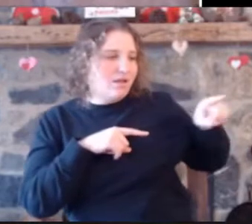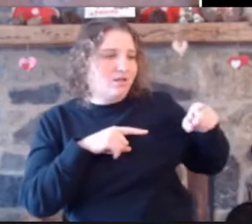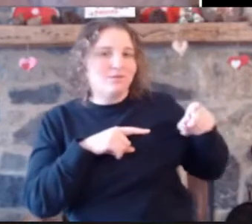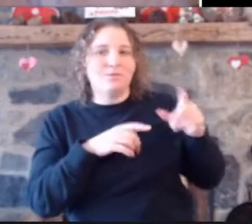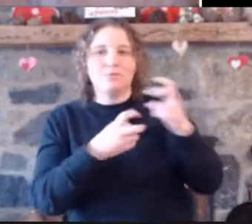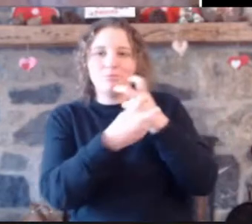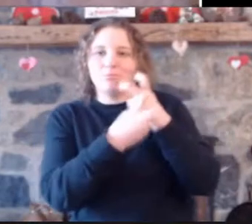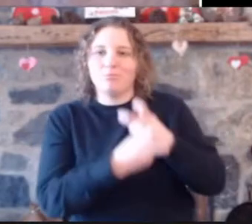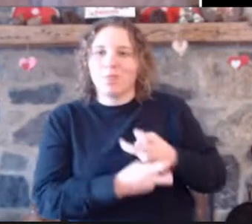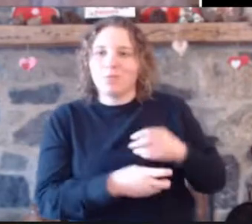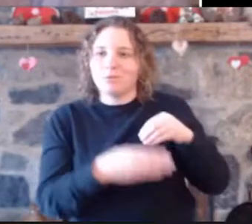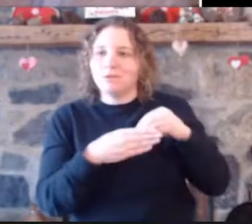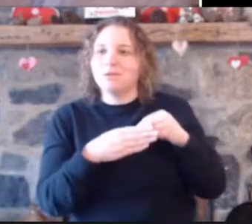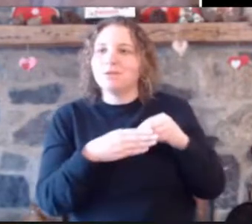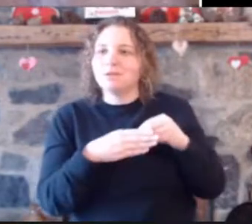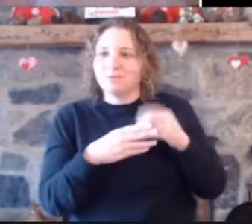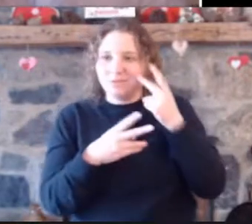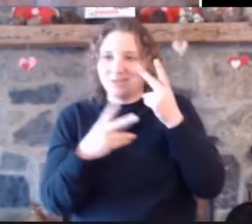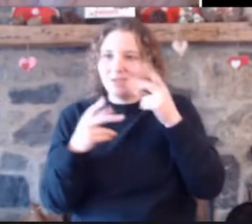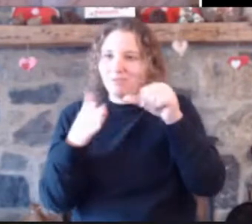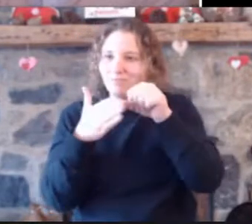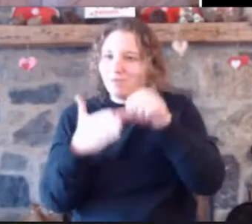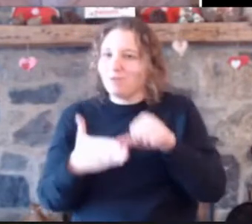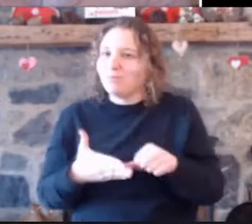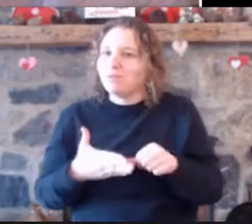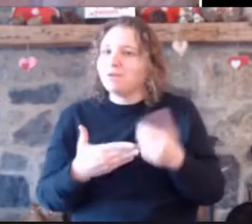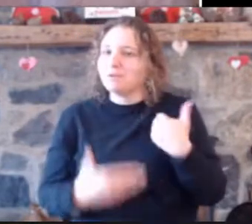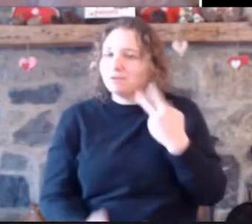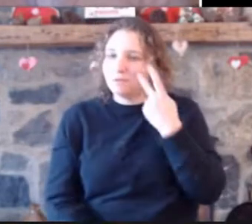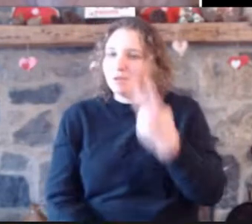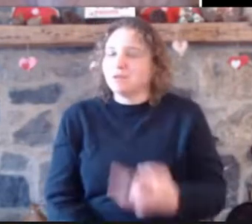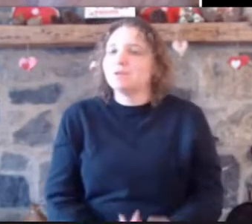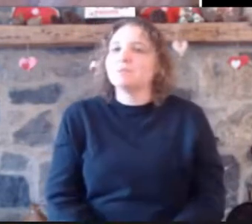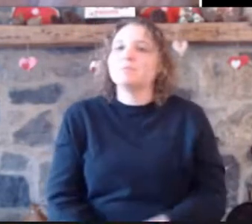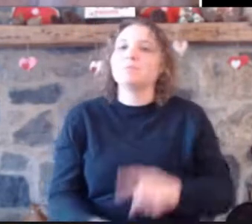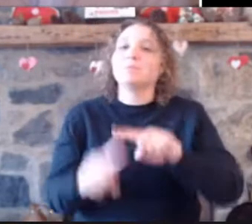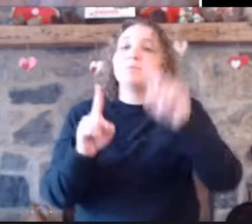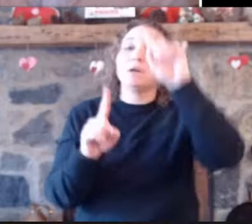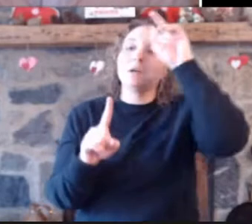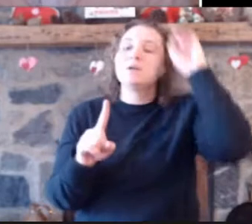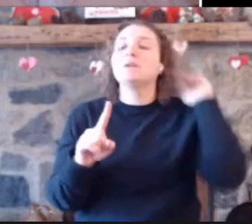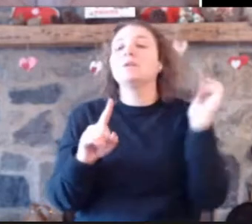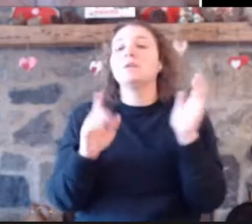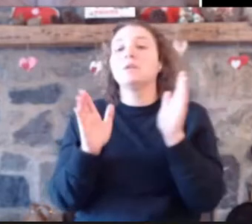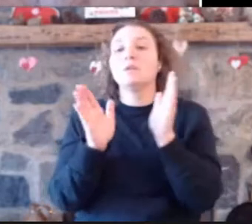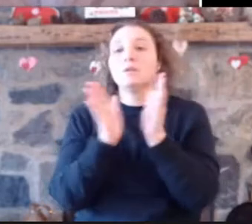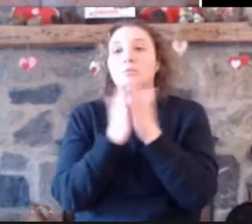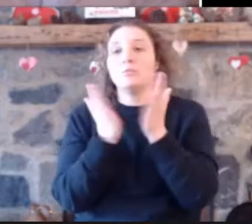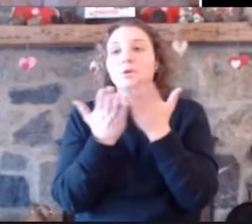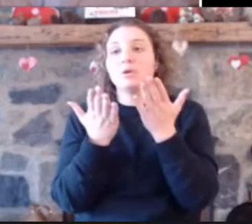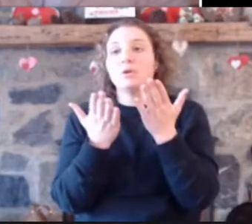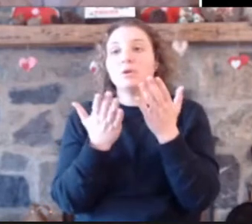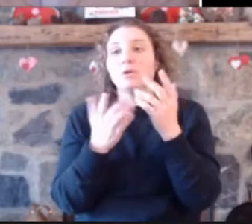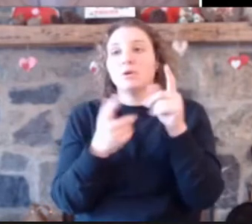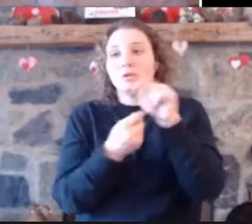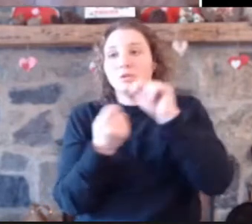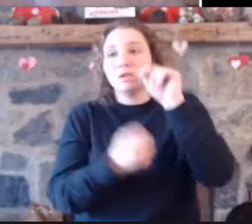of course, here's the fossil, and there are several of them. However, a book called Tornado in a Junkyard, talking about Big